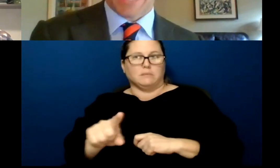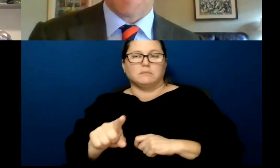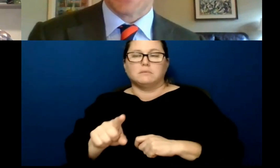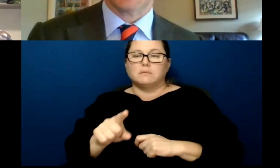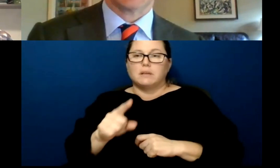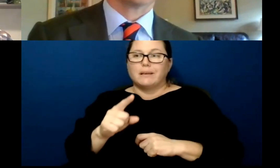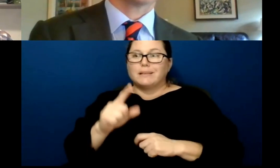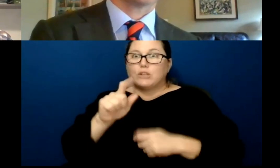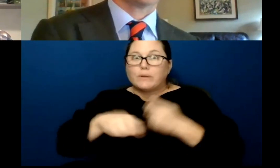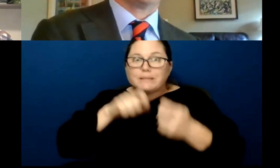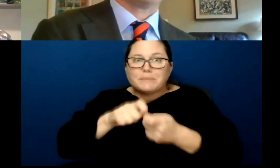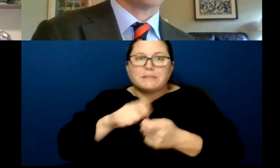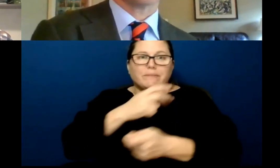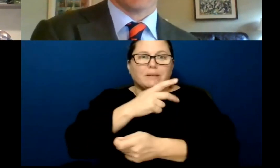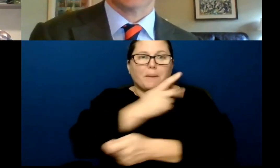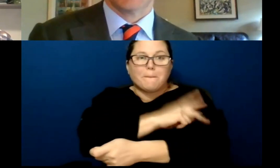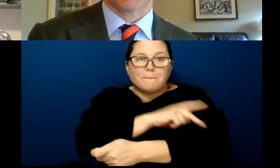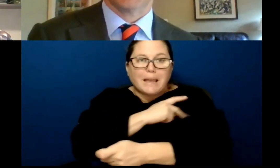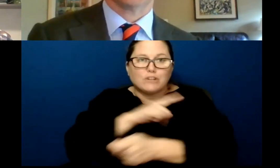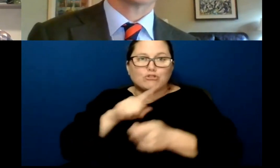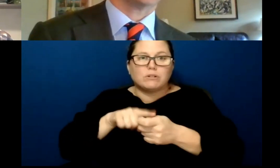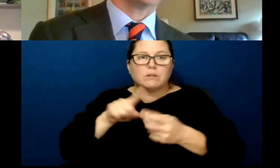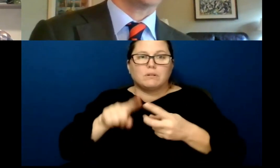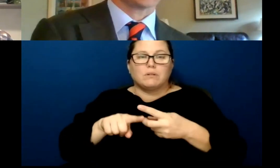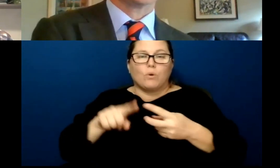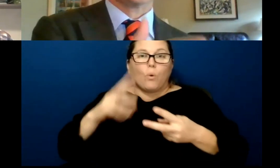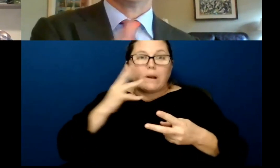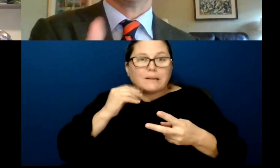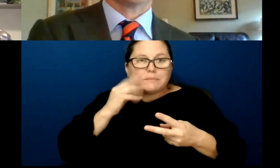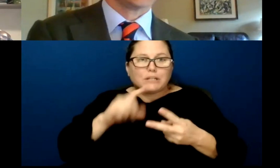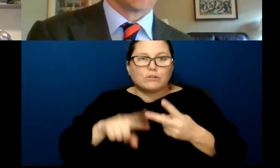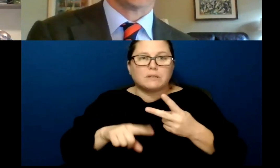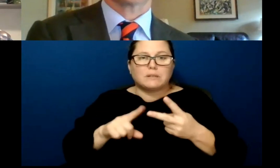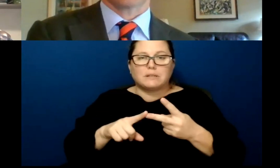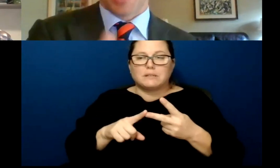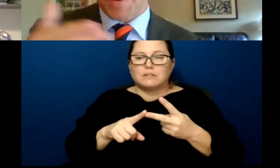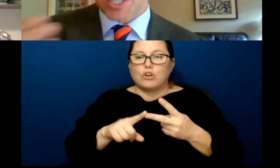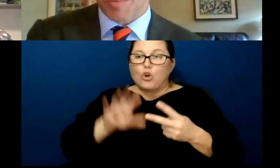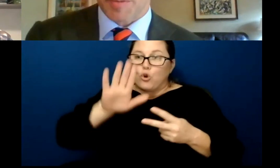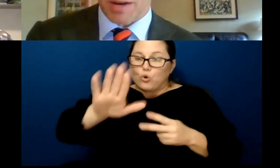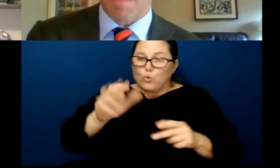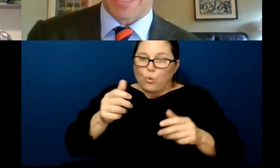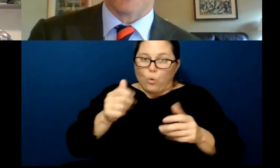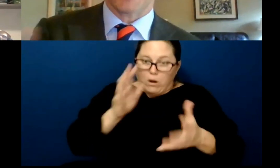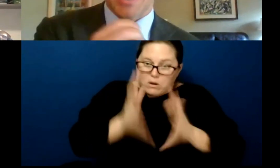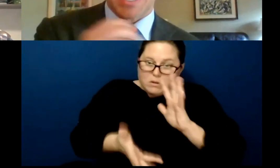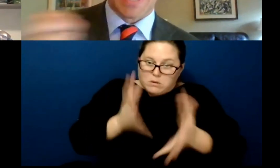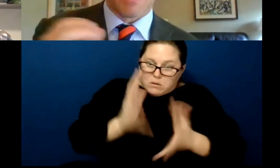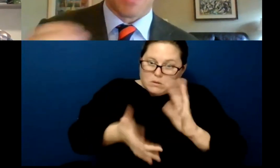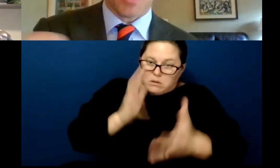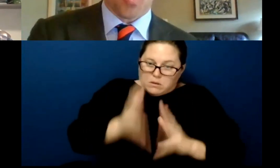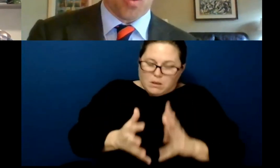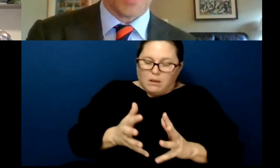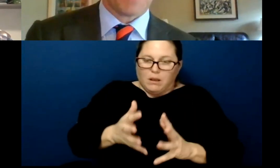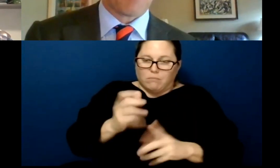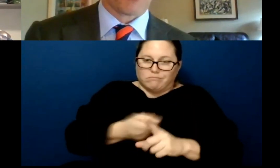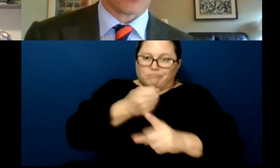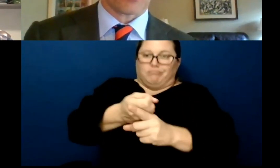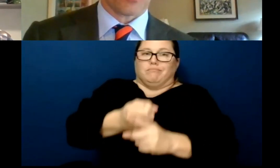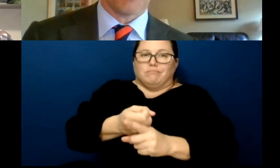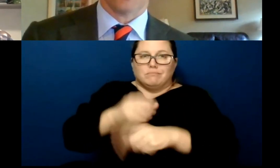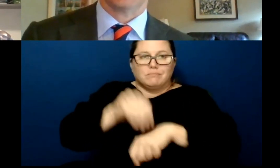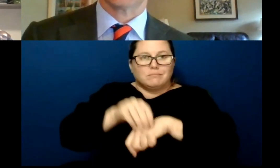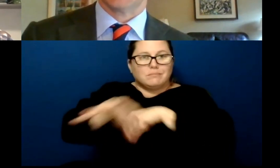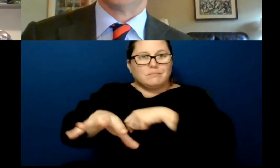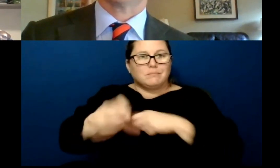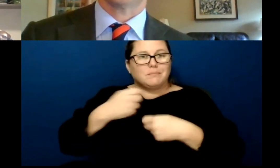was a happy ending, your efforts made a difference, you could see a change or helping someone to become better? Does any one